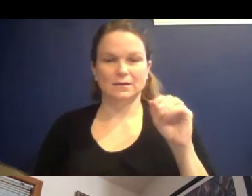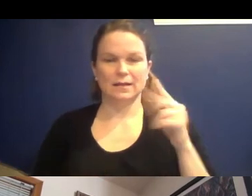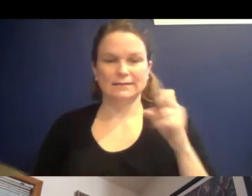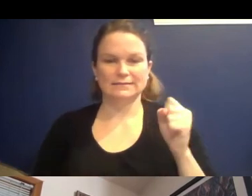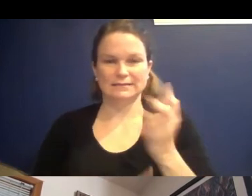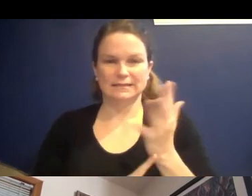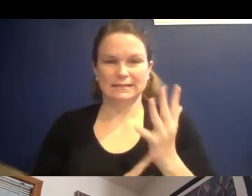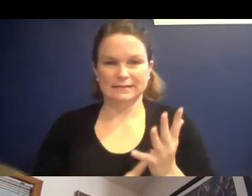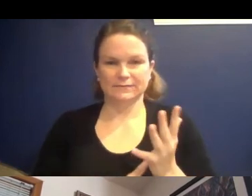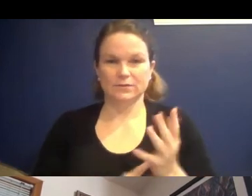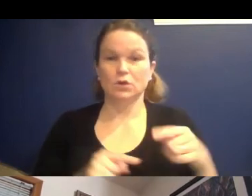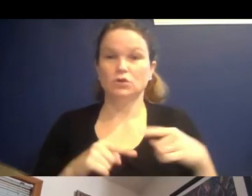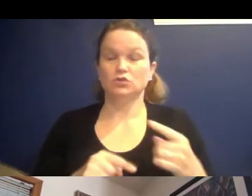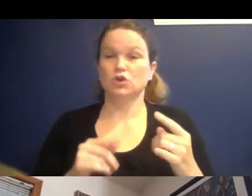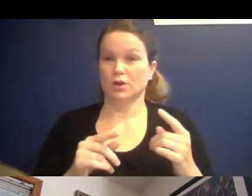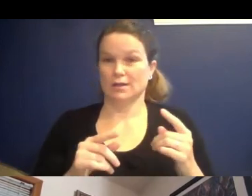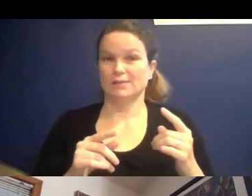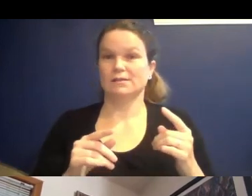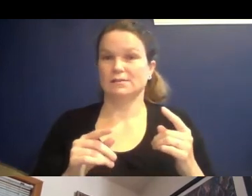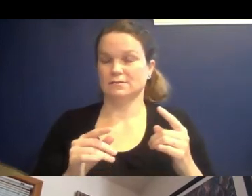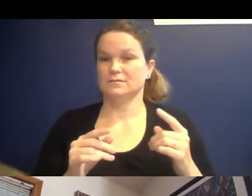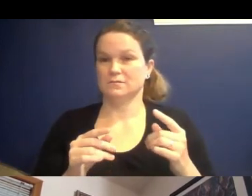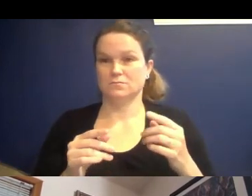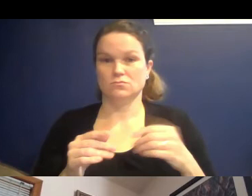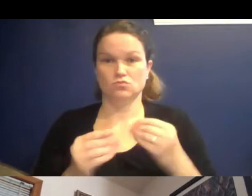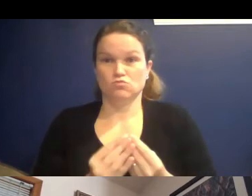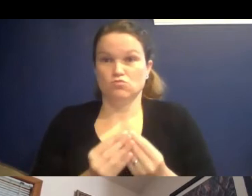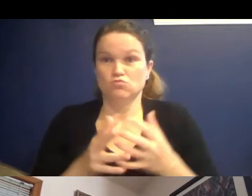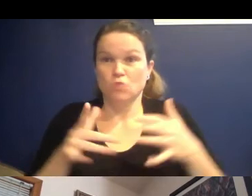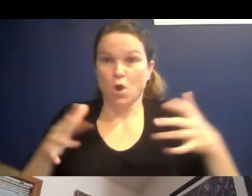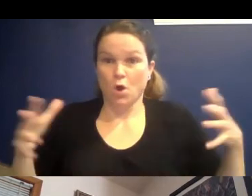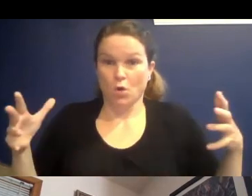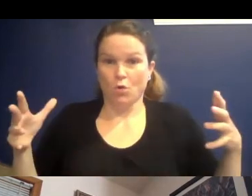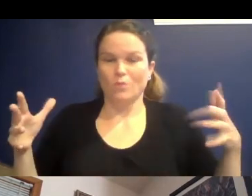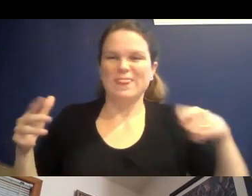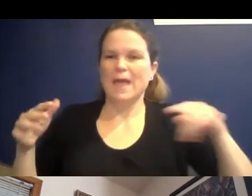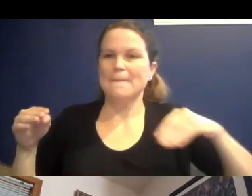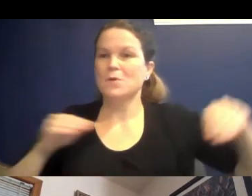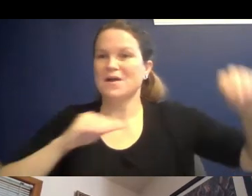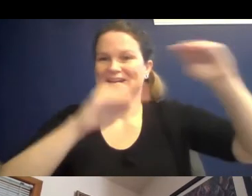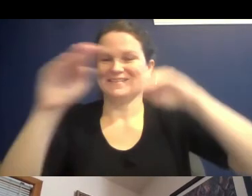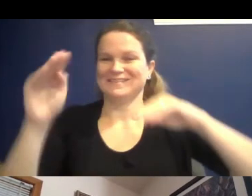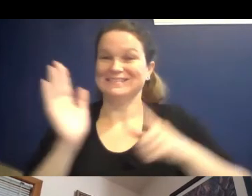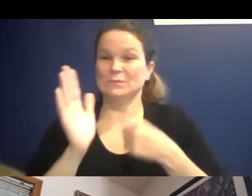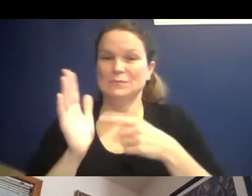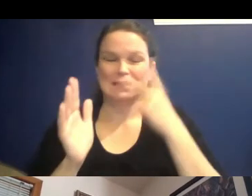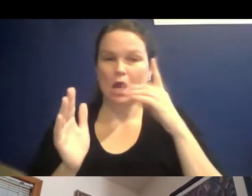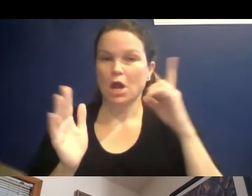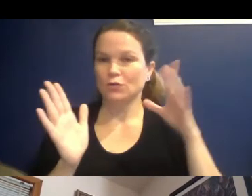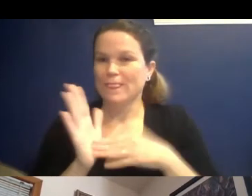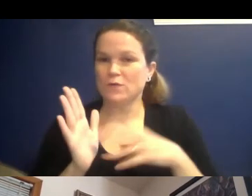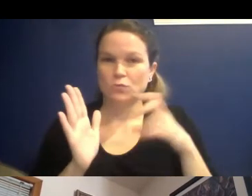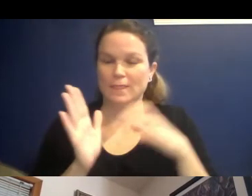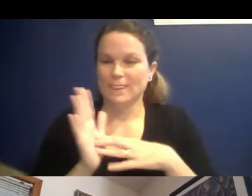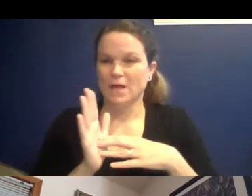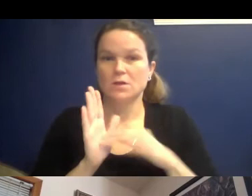of population booms, they migrate. So sometimes you'll see hundreds and thousands of them up on the Santiam Pass